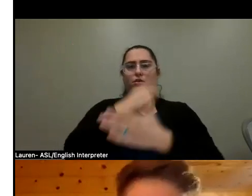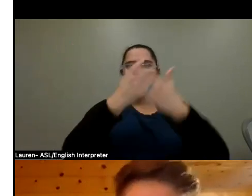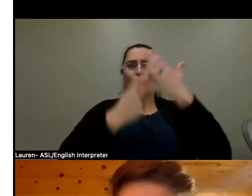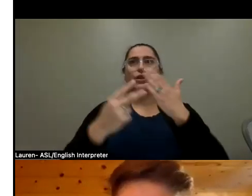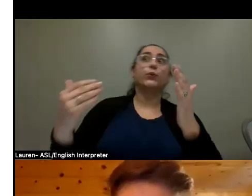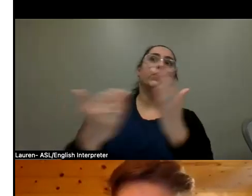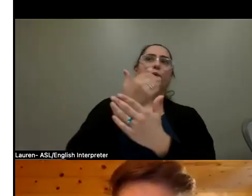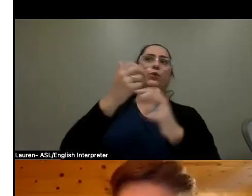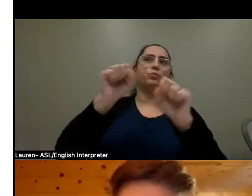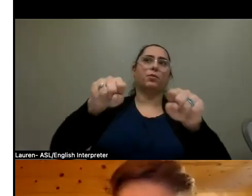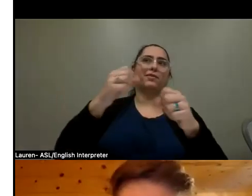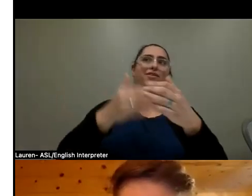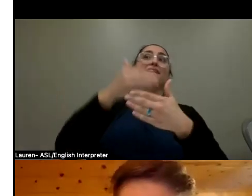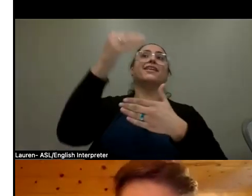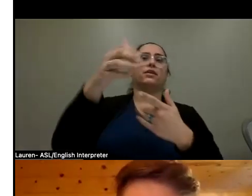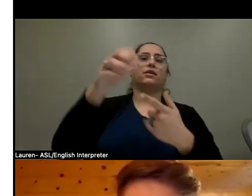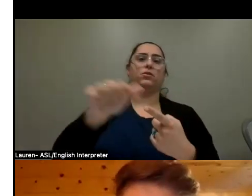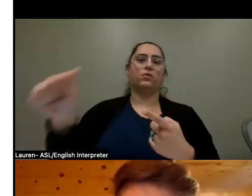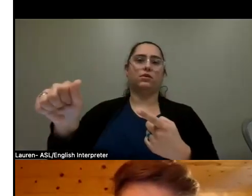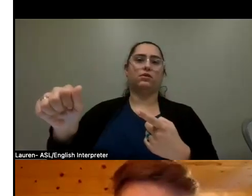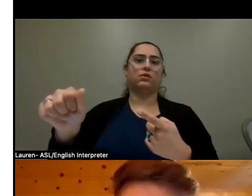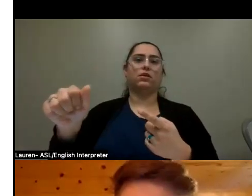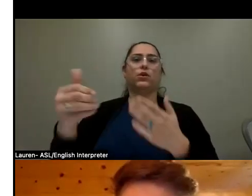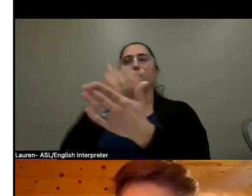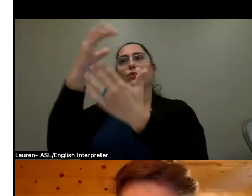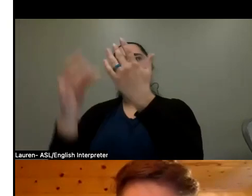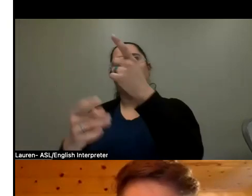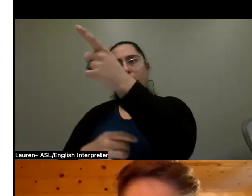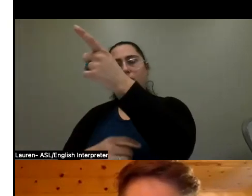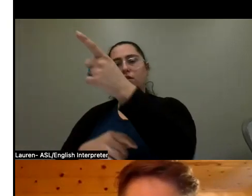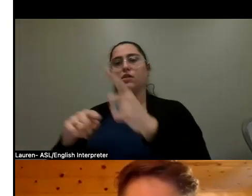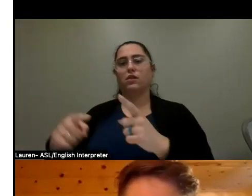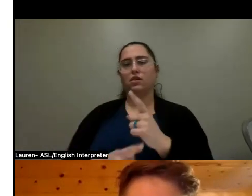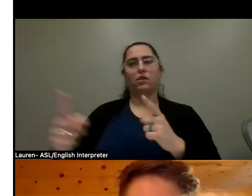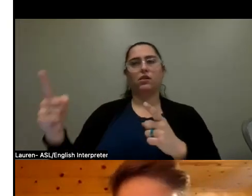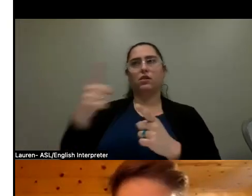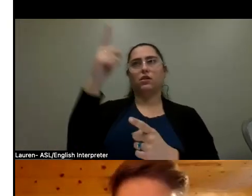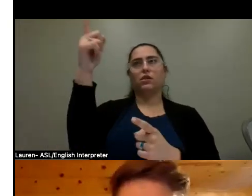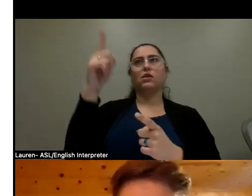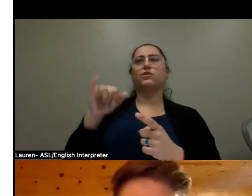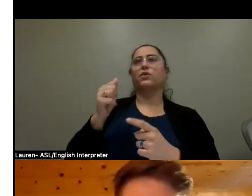probability distribution for the next amino acid, and then again samples. So in this case, it's proline. So the model is